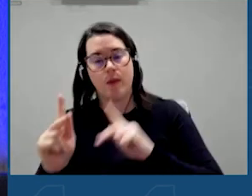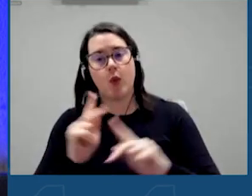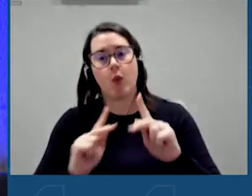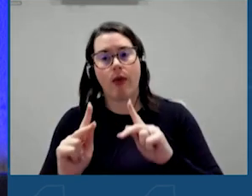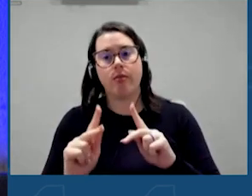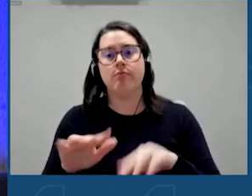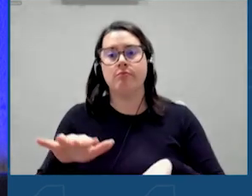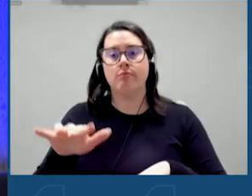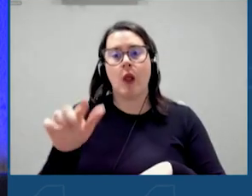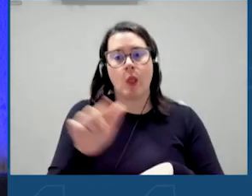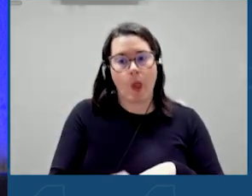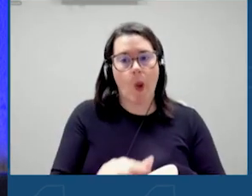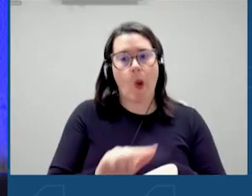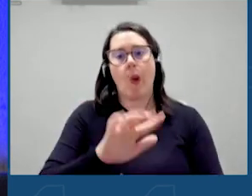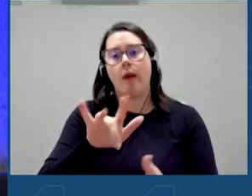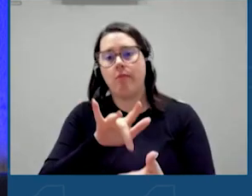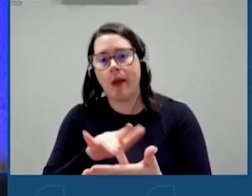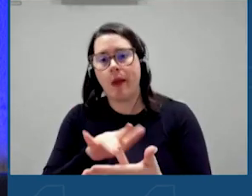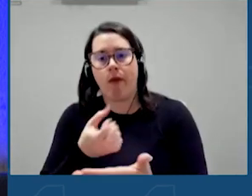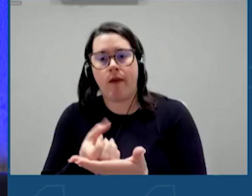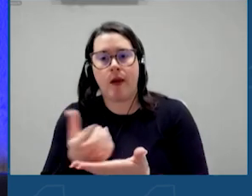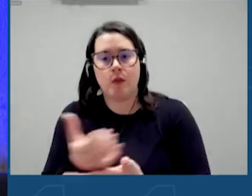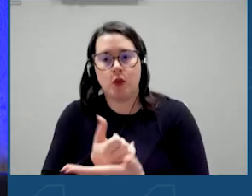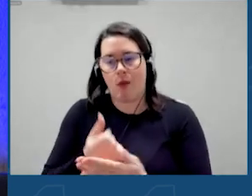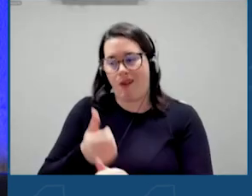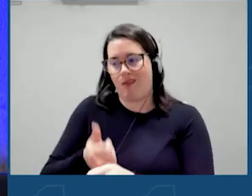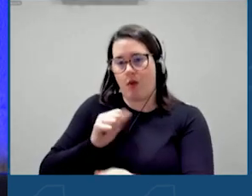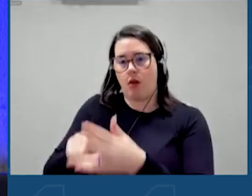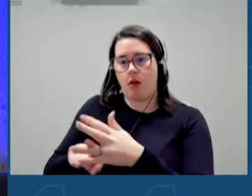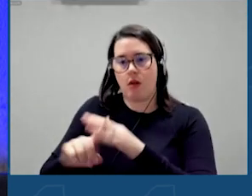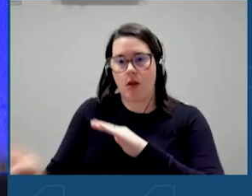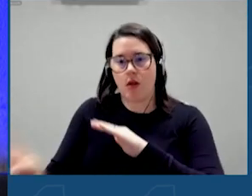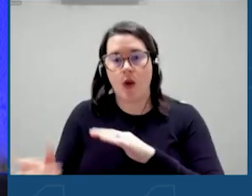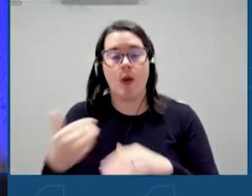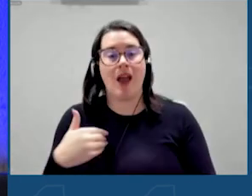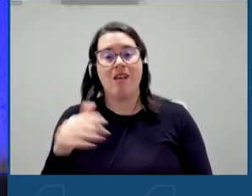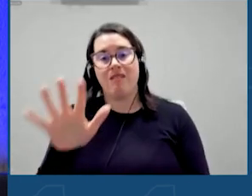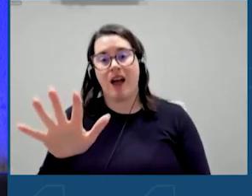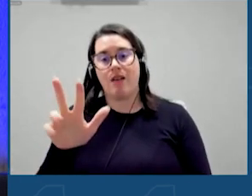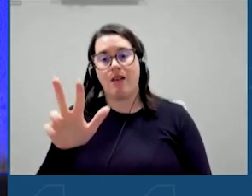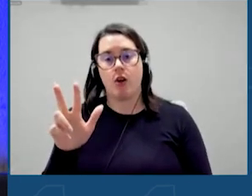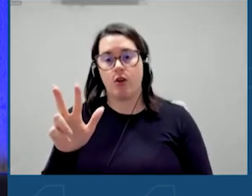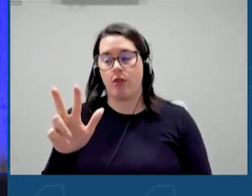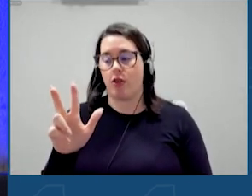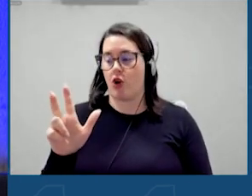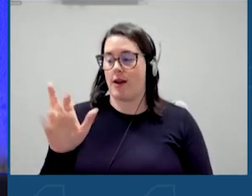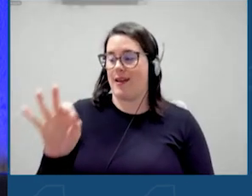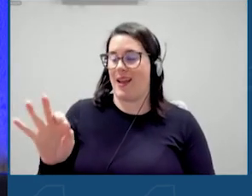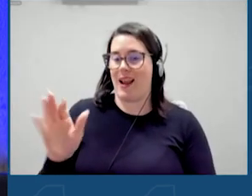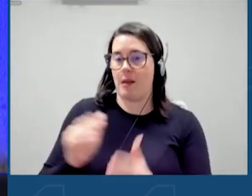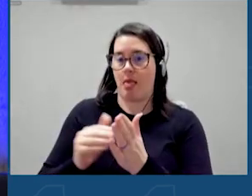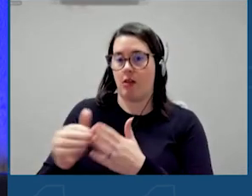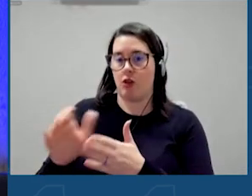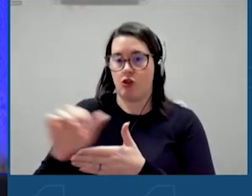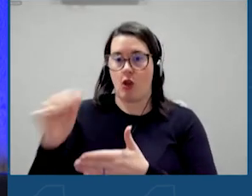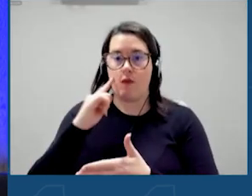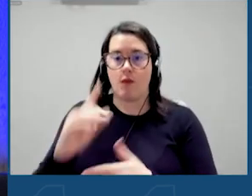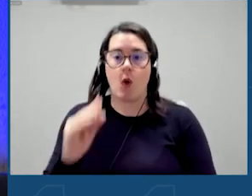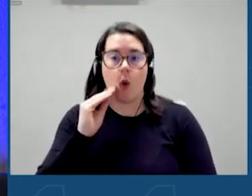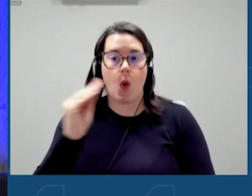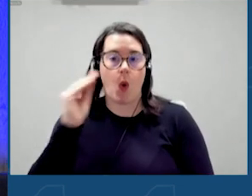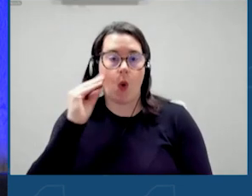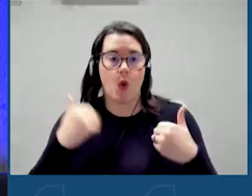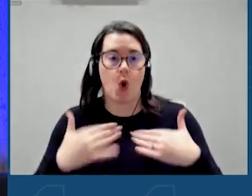be able to avoid eviction. We also put $539 million on the table for the Homeowner Assistance Fund to help our